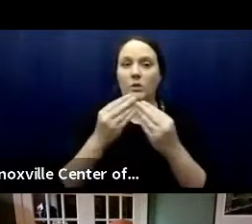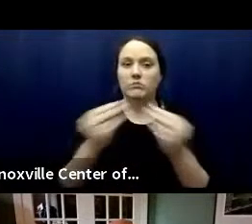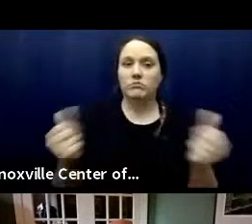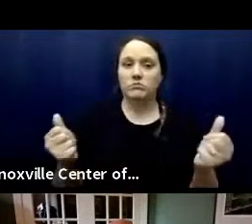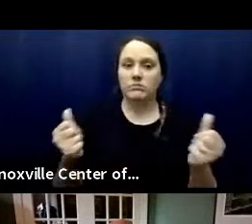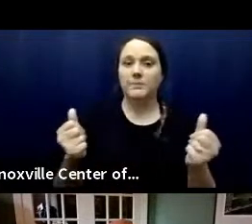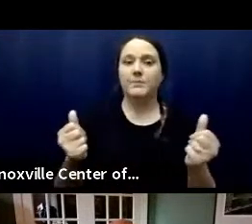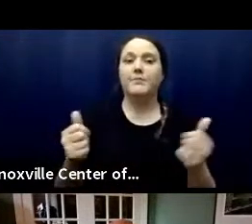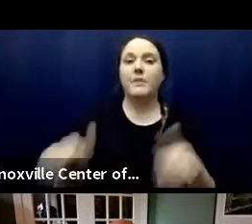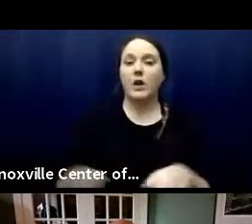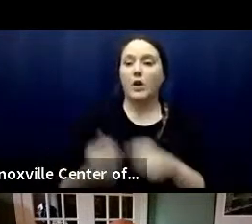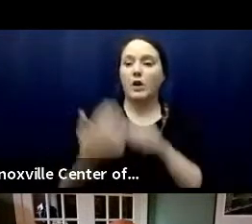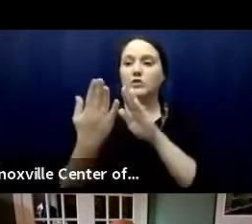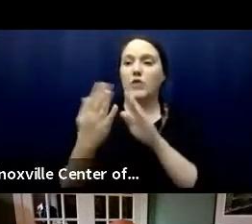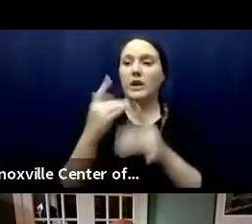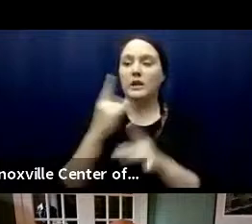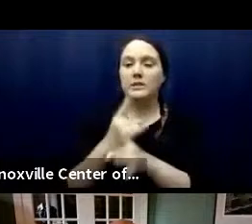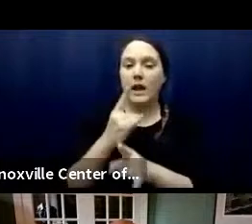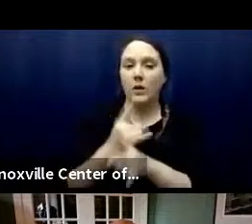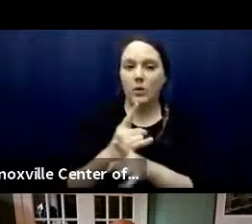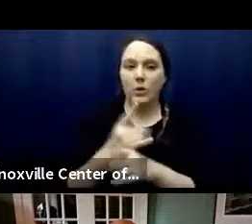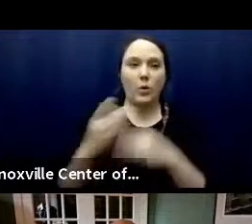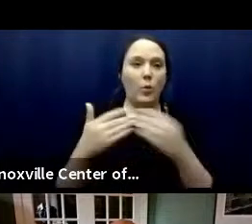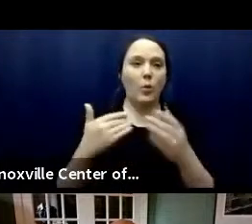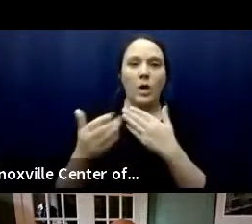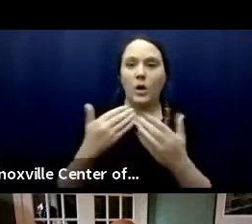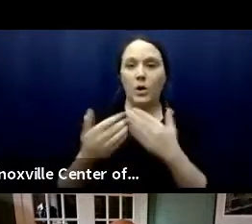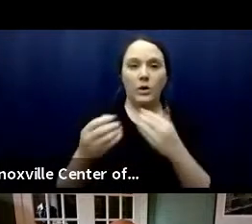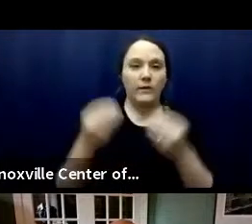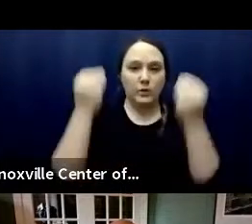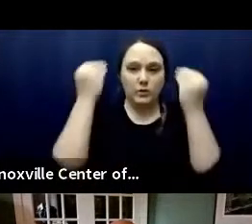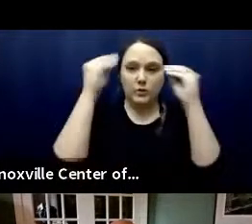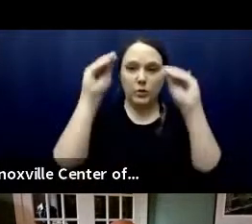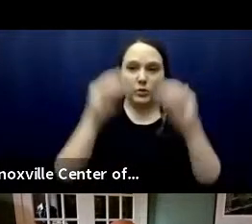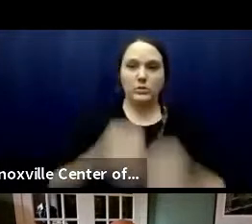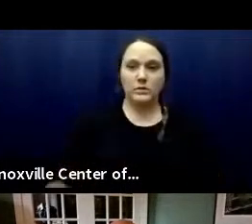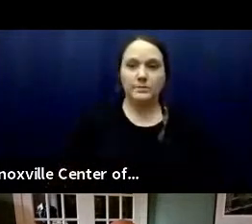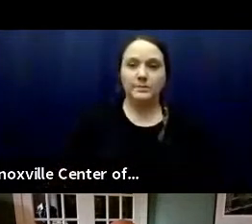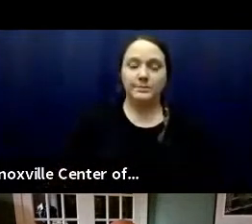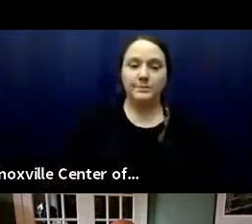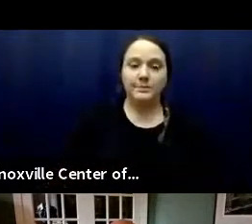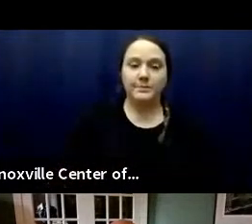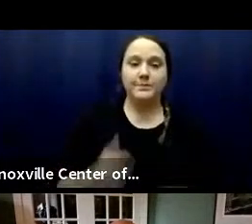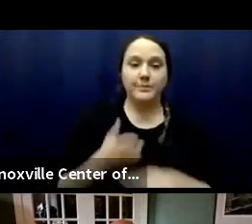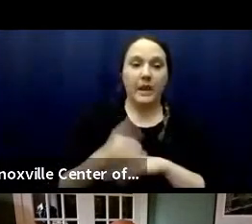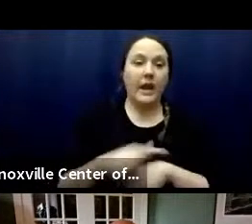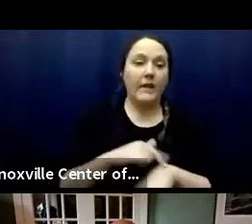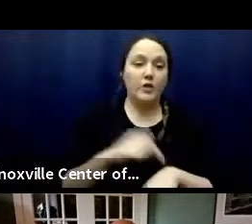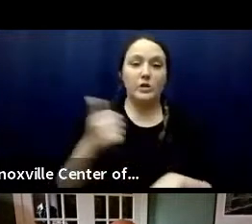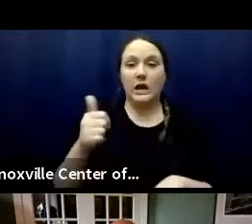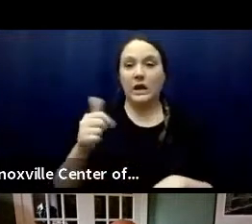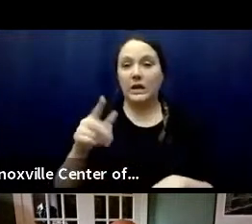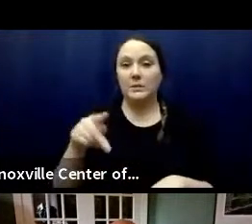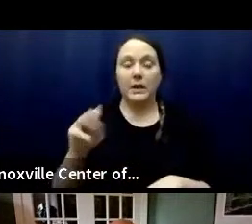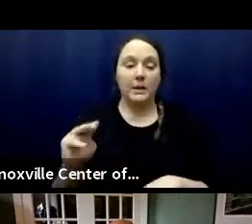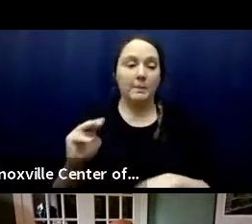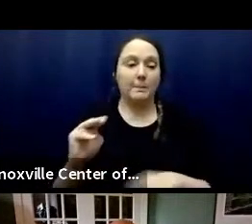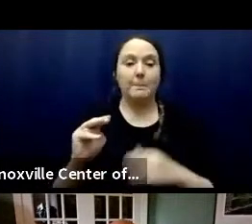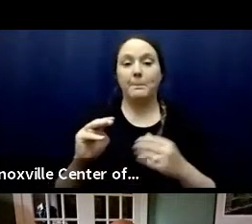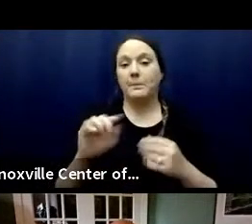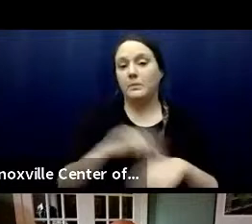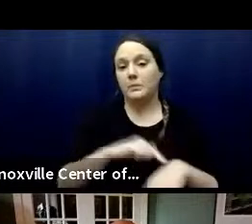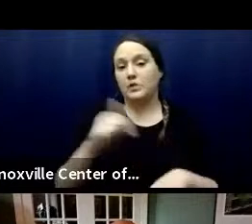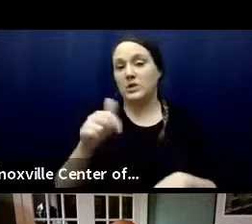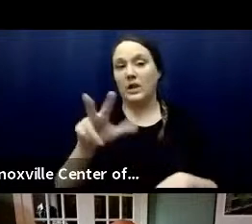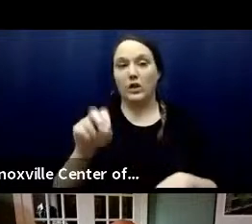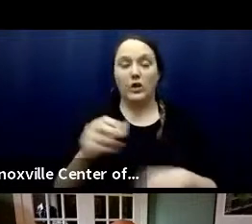by addressing alcohol wherever it is sold after 10 p.m. or 10:30 p.m. And that